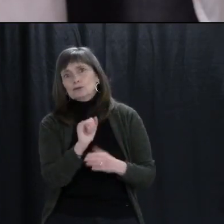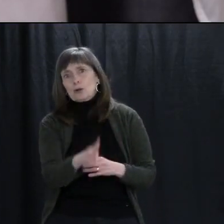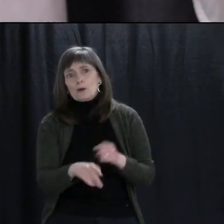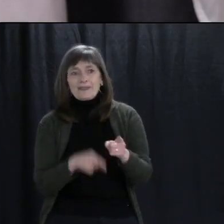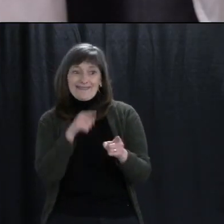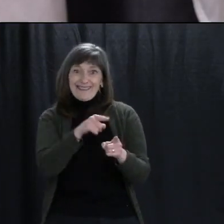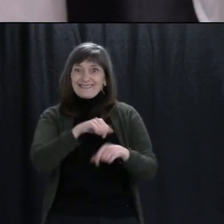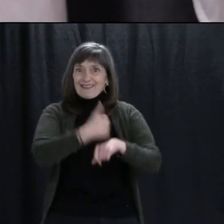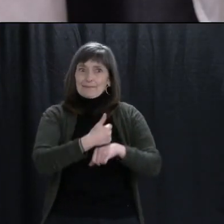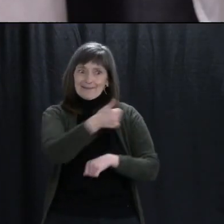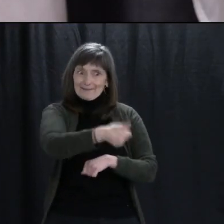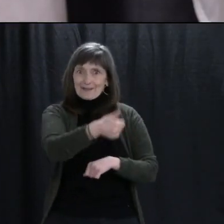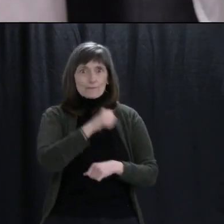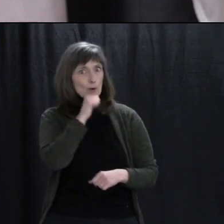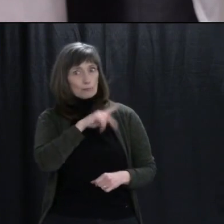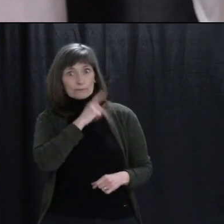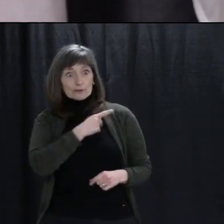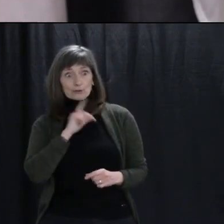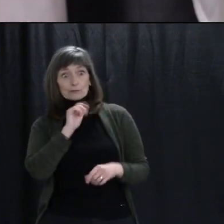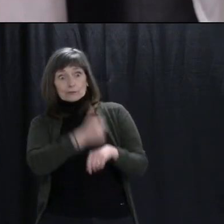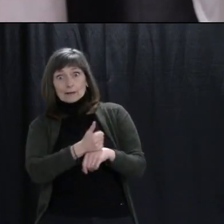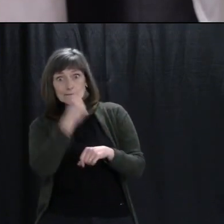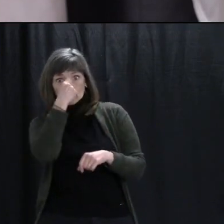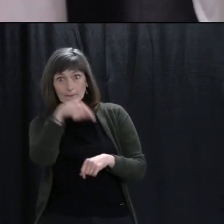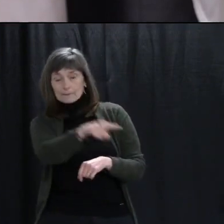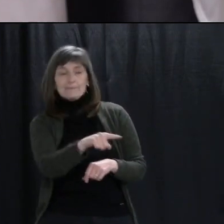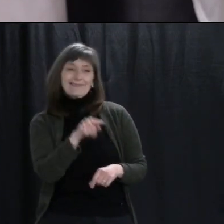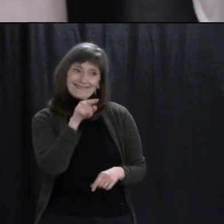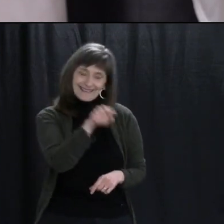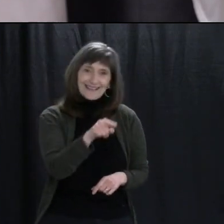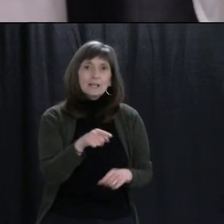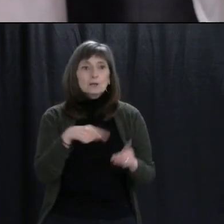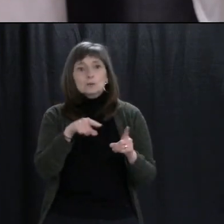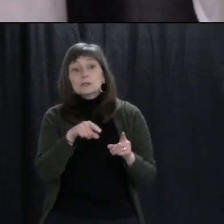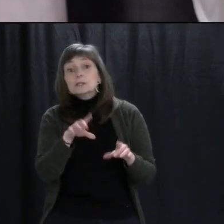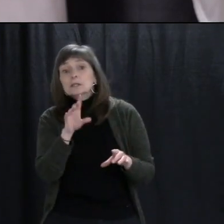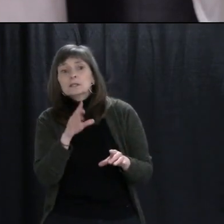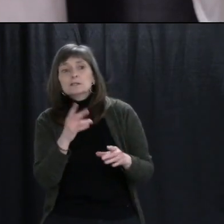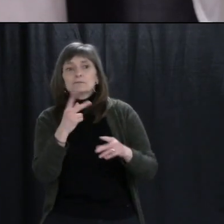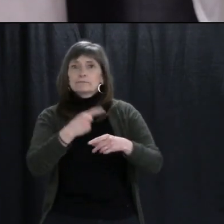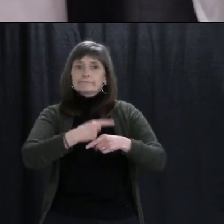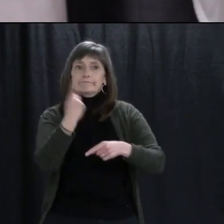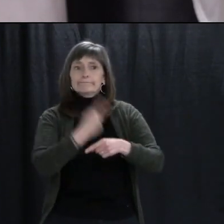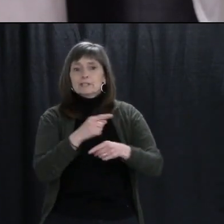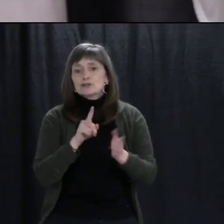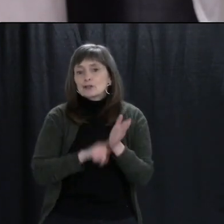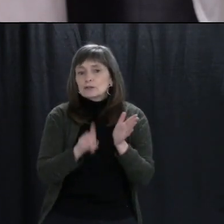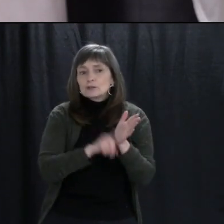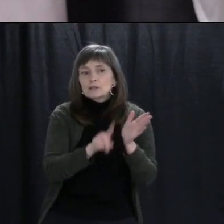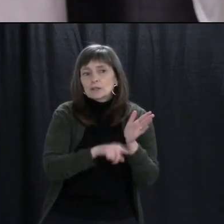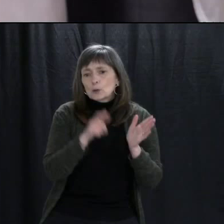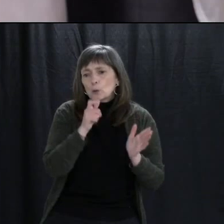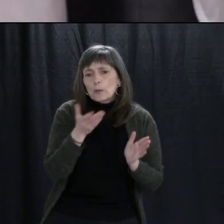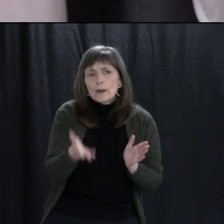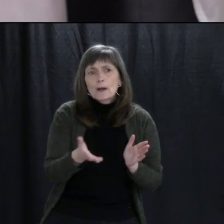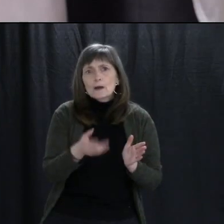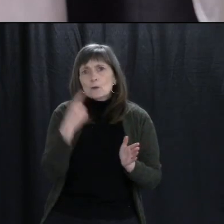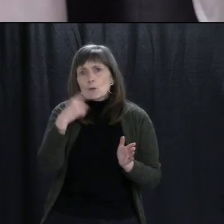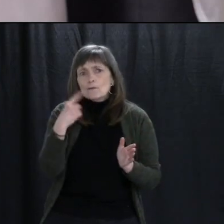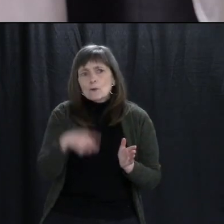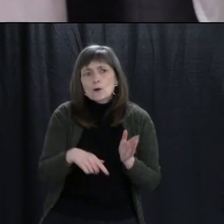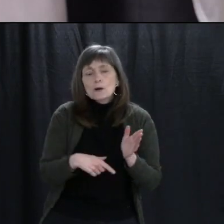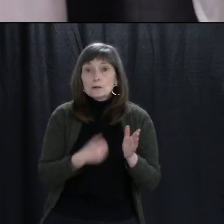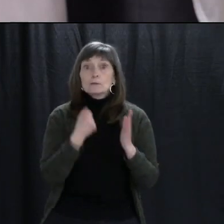own checkpoints. So we gather the information inside the airport, but the community itself has taken on the initiative to support